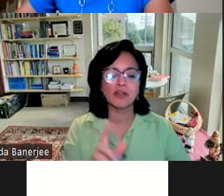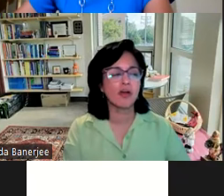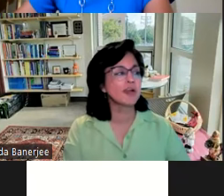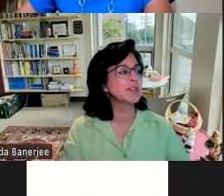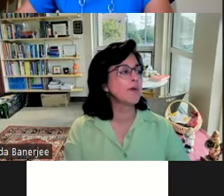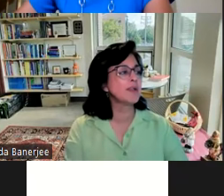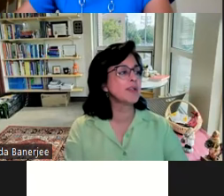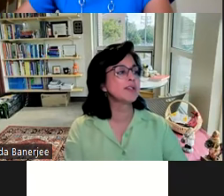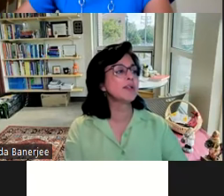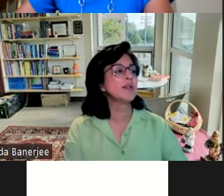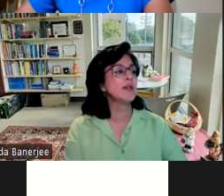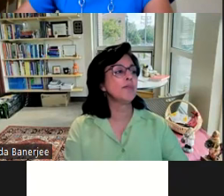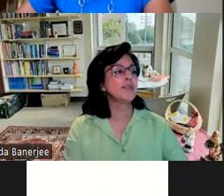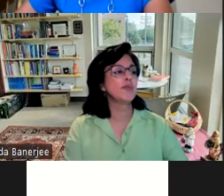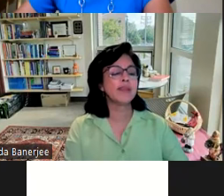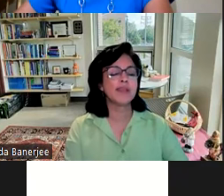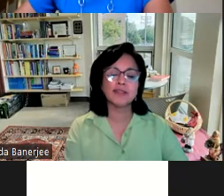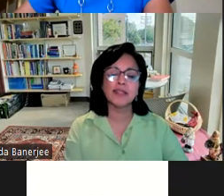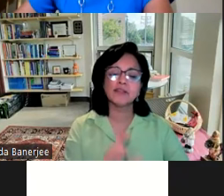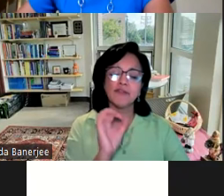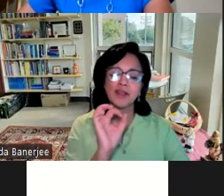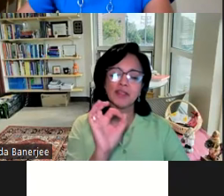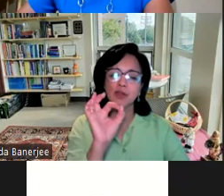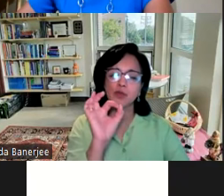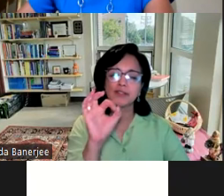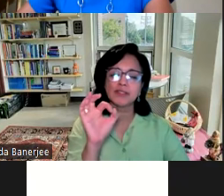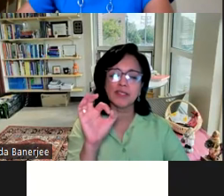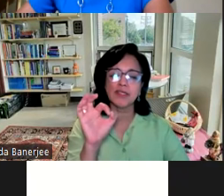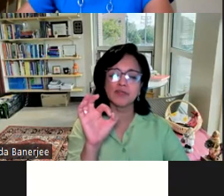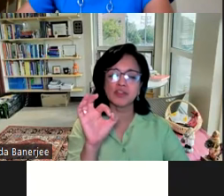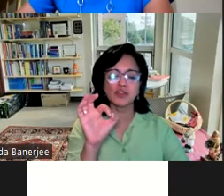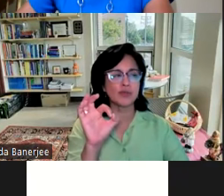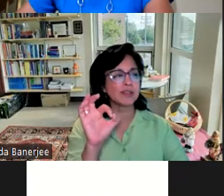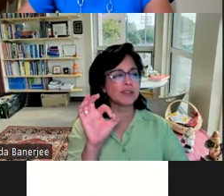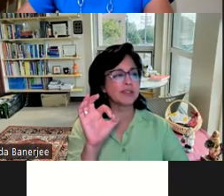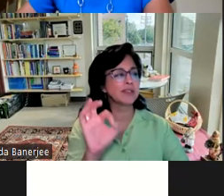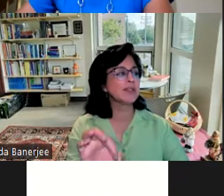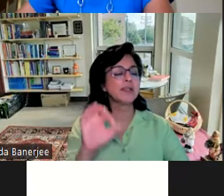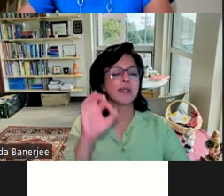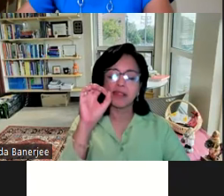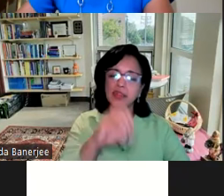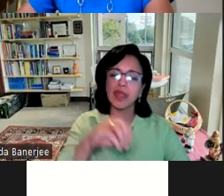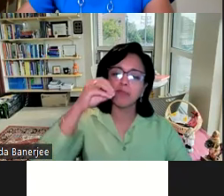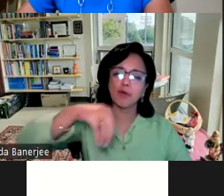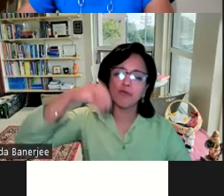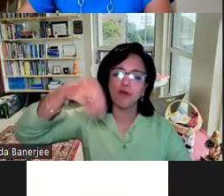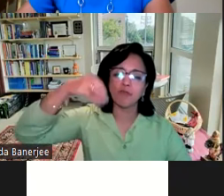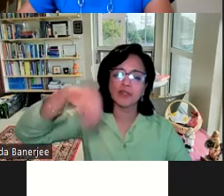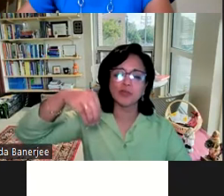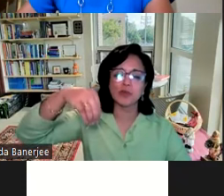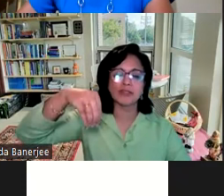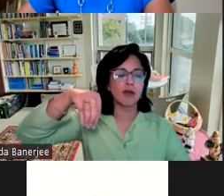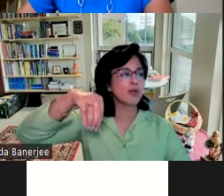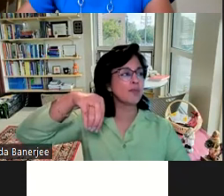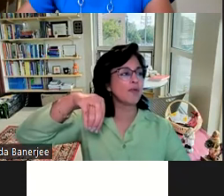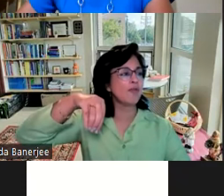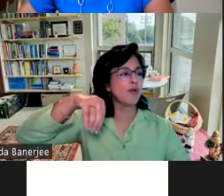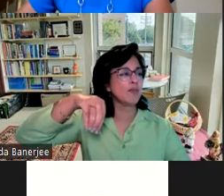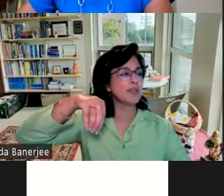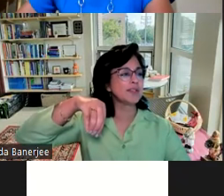direct correspondence between the identified need, what is the need of the student, their performance, what is the